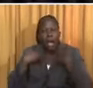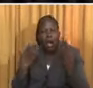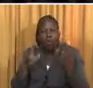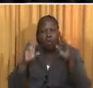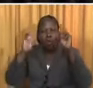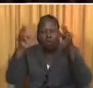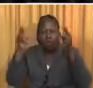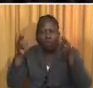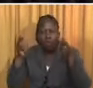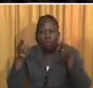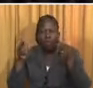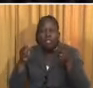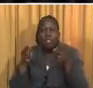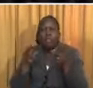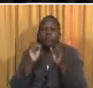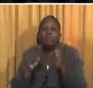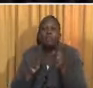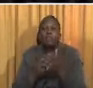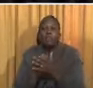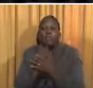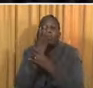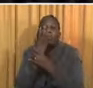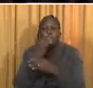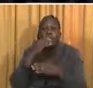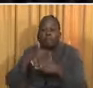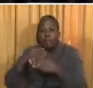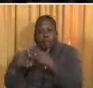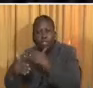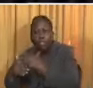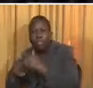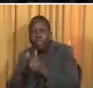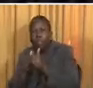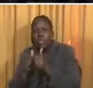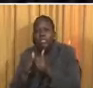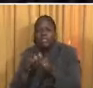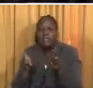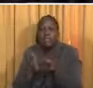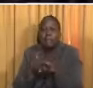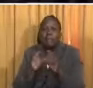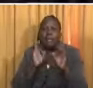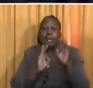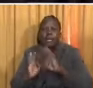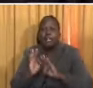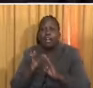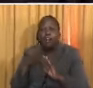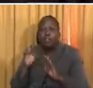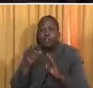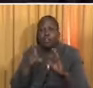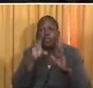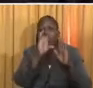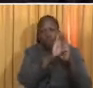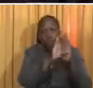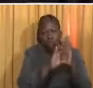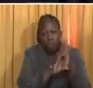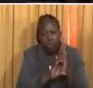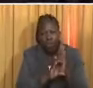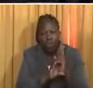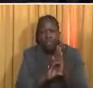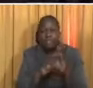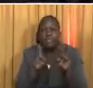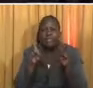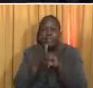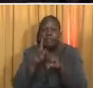shake the foundation and alter the identity and character of the Constitution as to